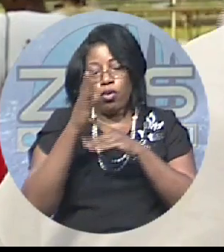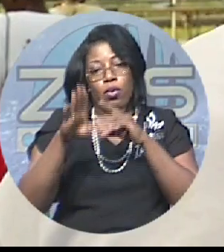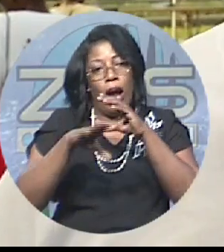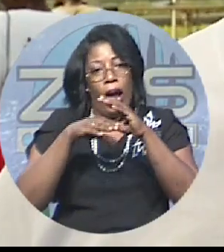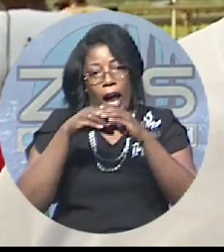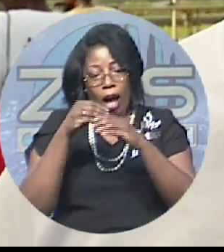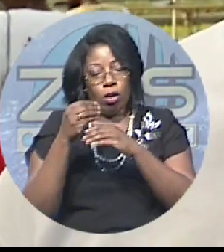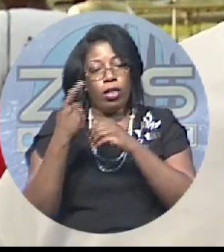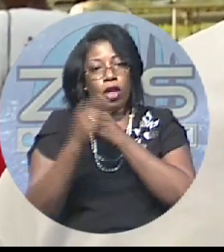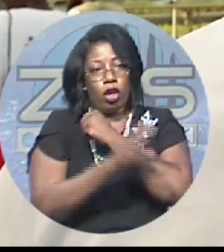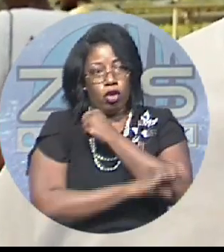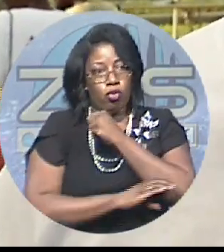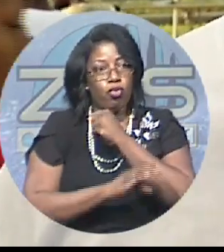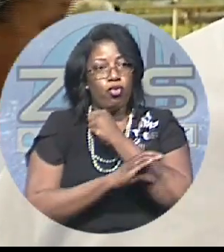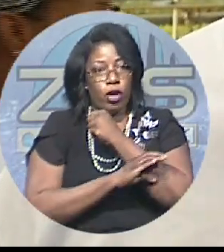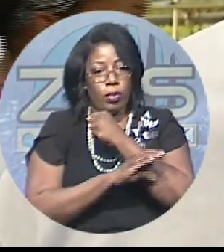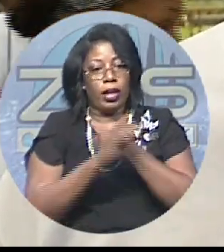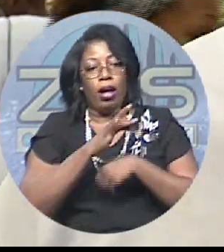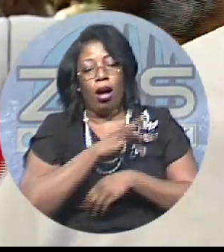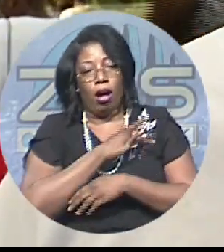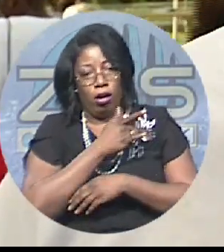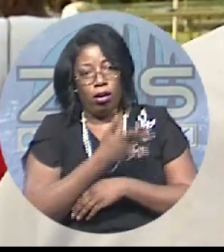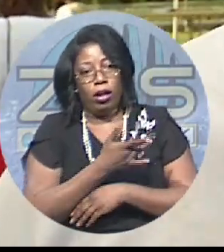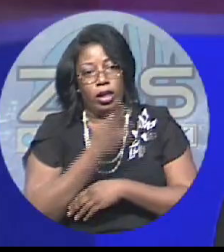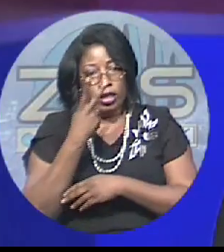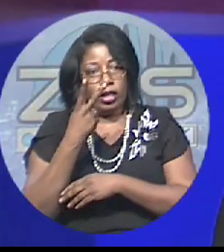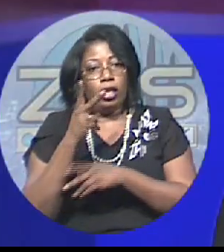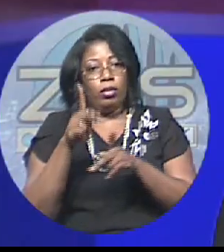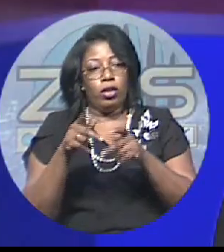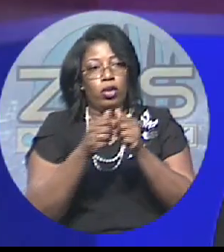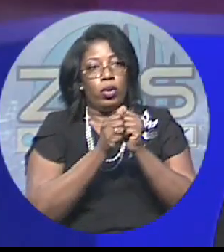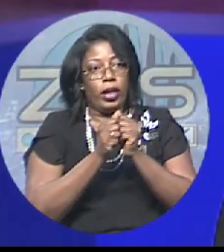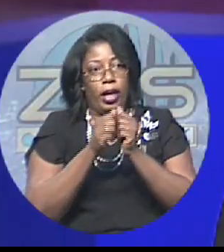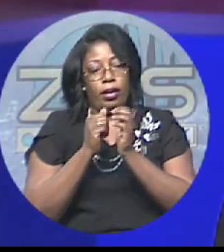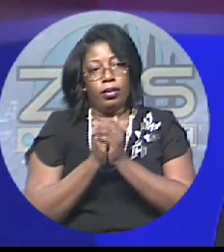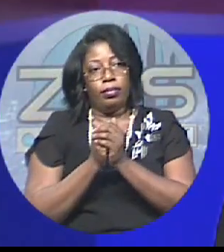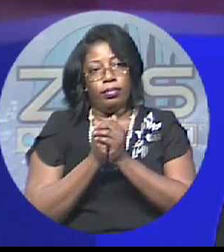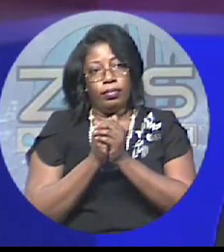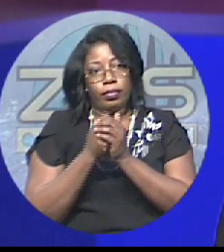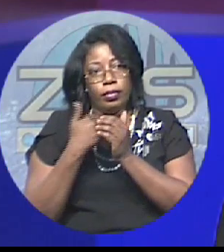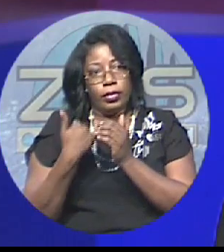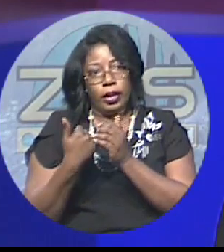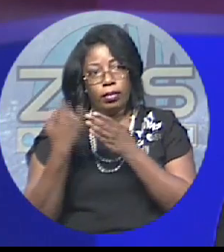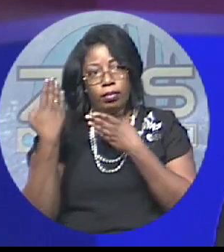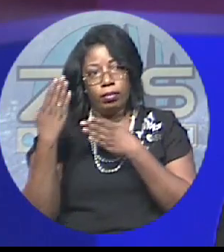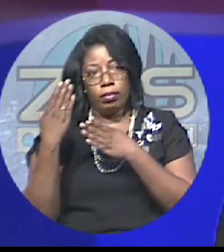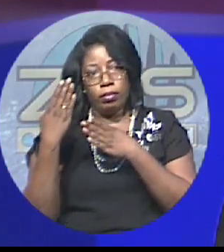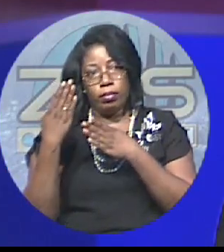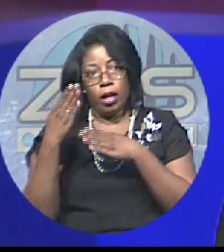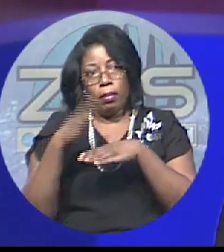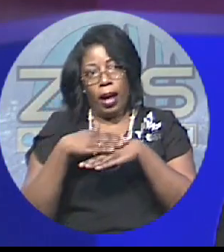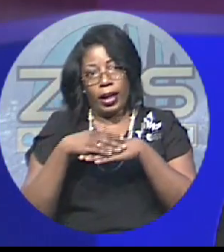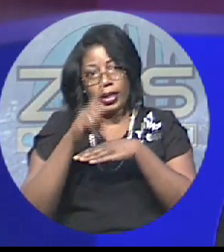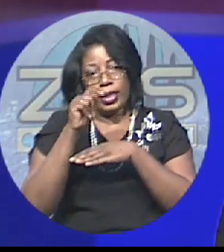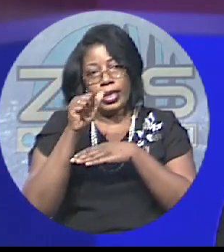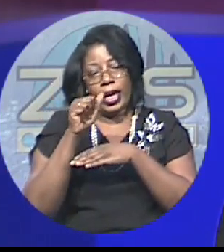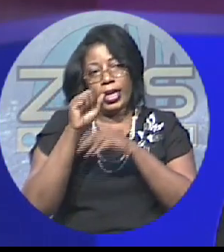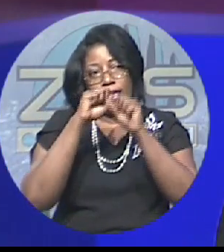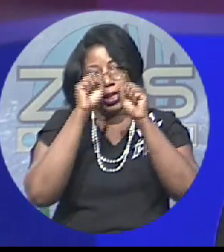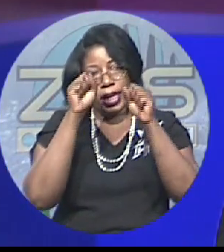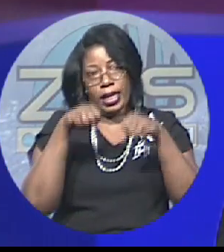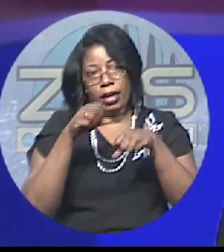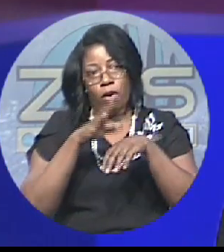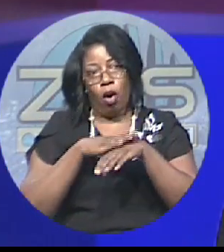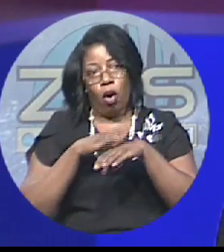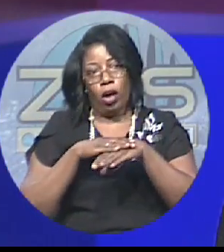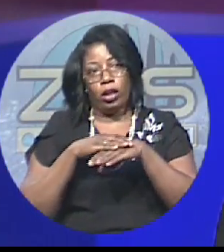Caribbean. It's really quite heartwarming to see everyone pulling together. The Popeyes Bahamas Bowl will be back at the Thomas A. Robinson National Stadium